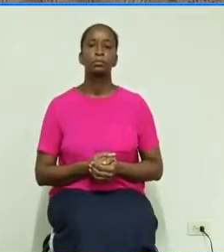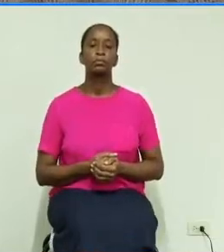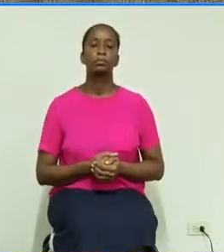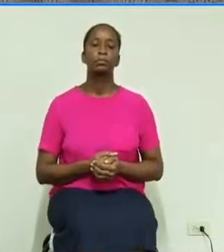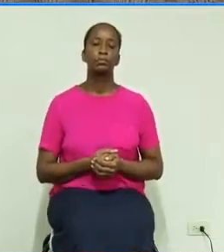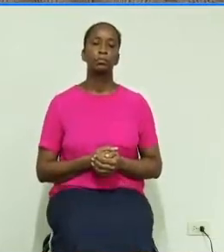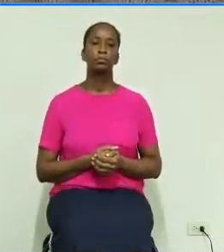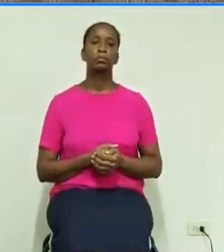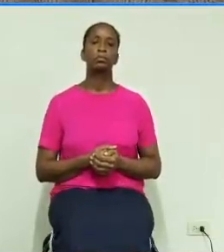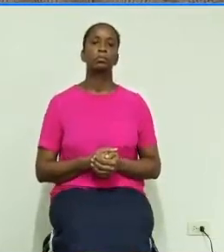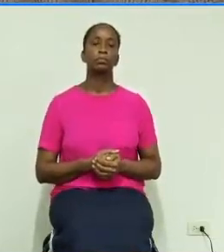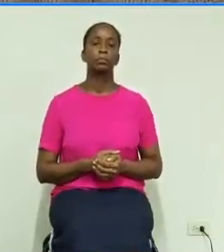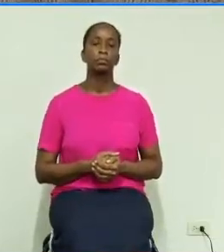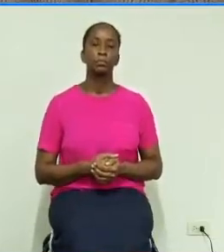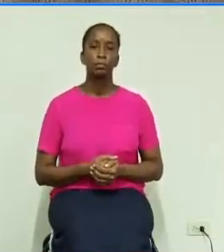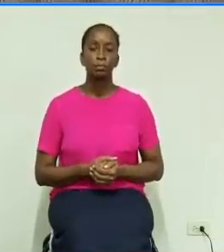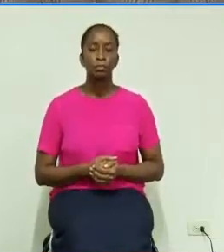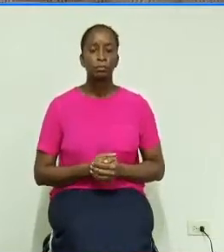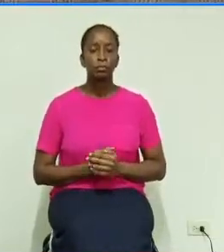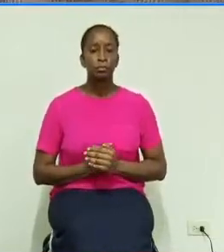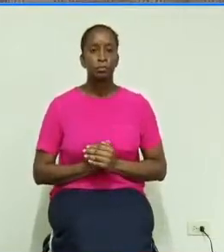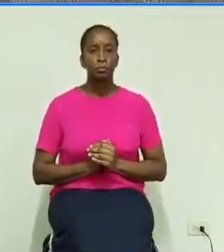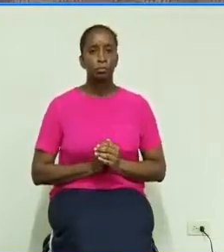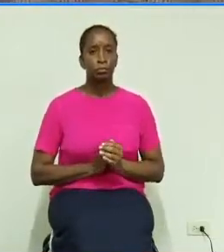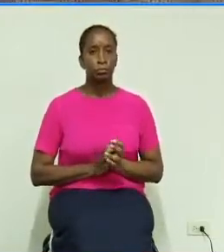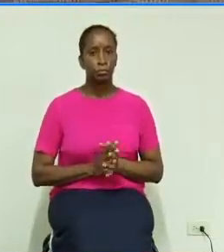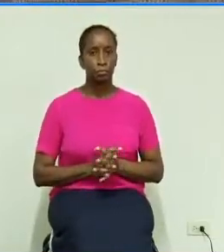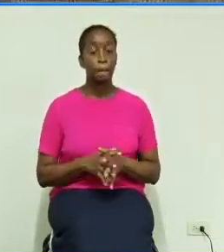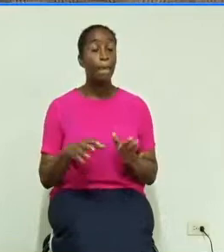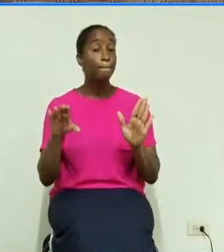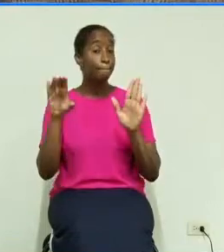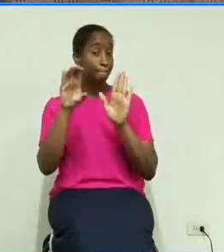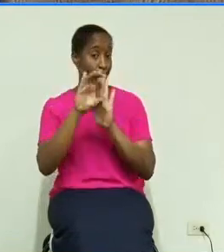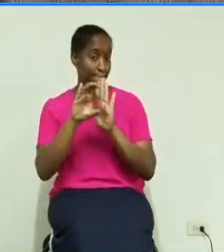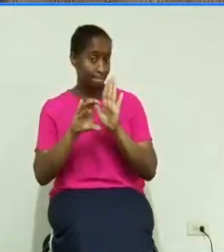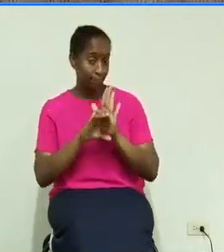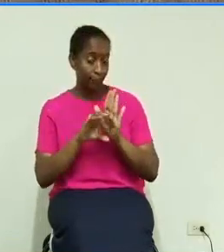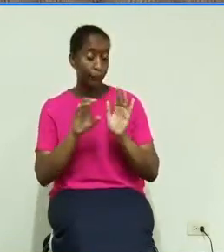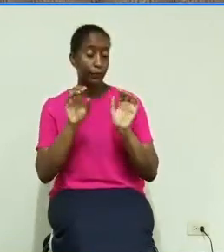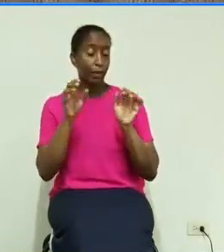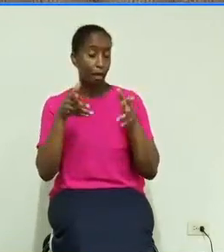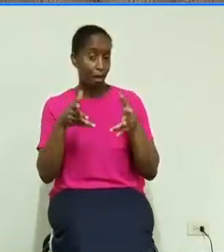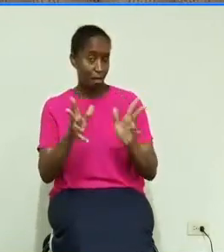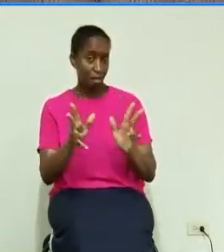the president not only can expand the interests traditionally